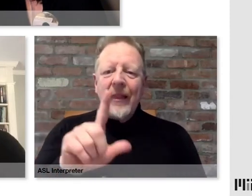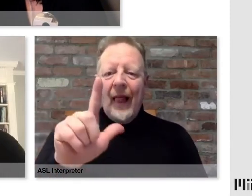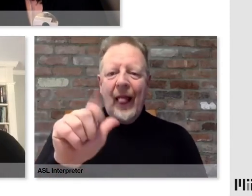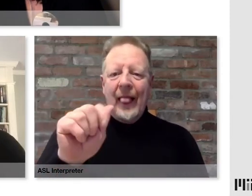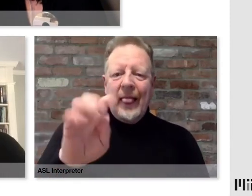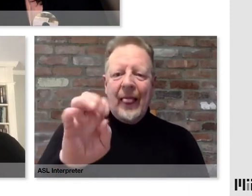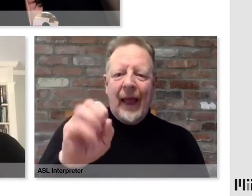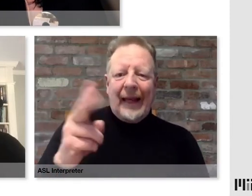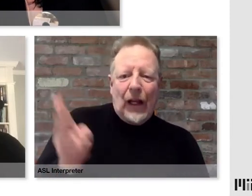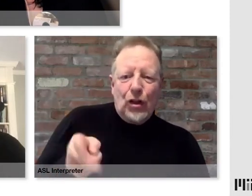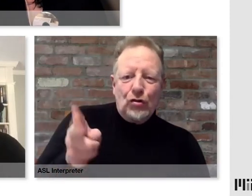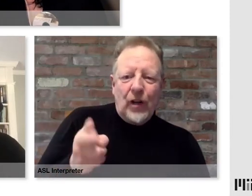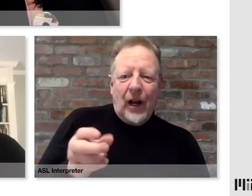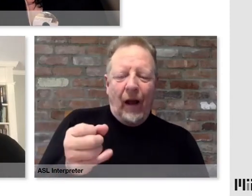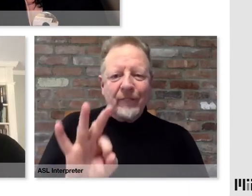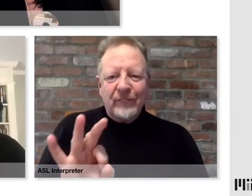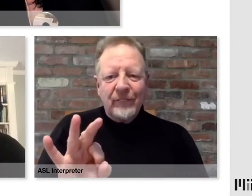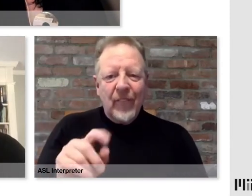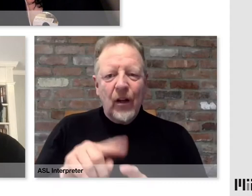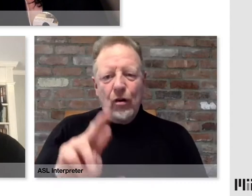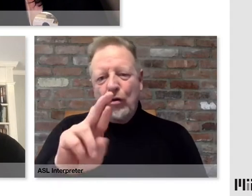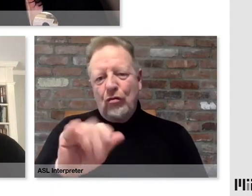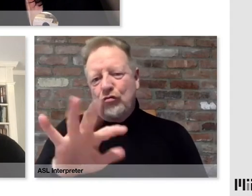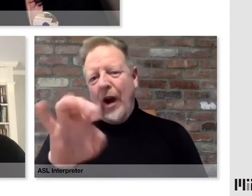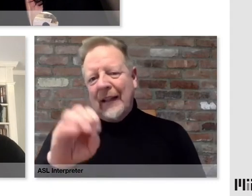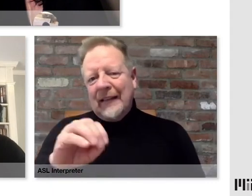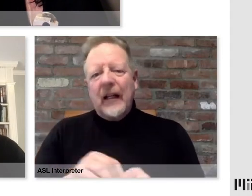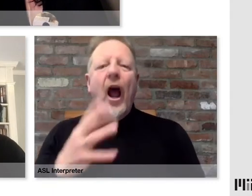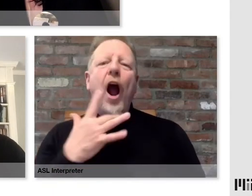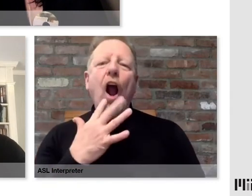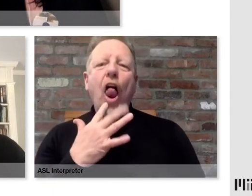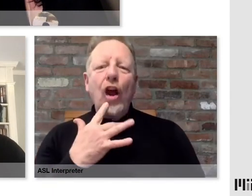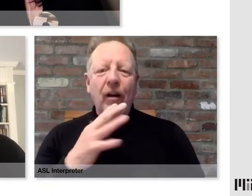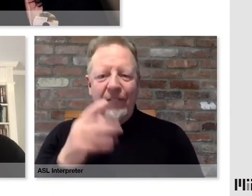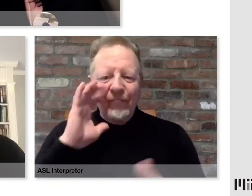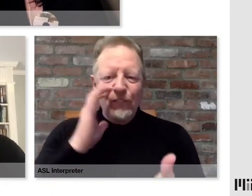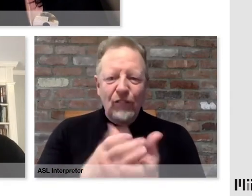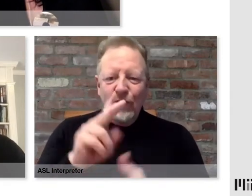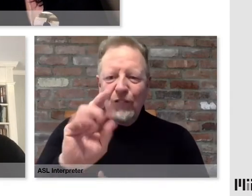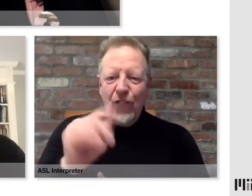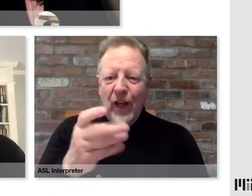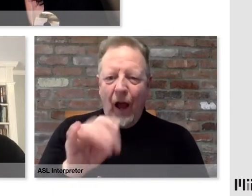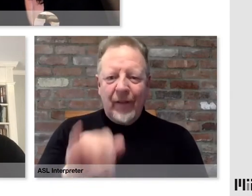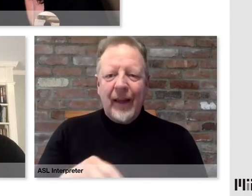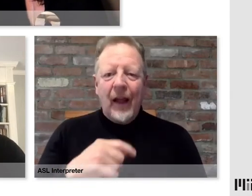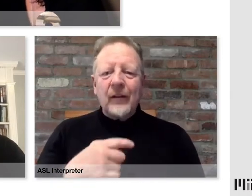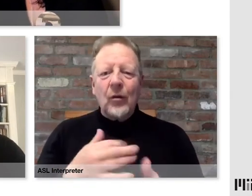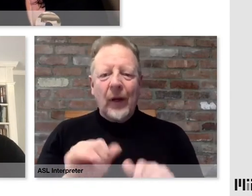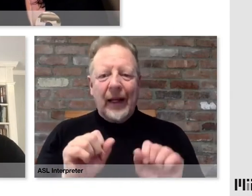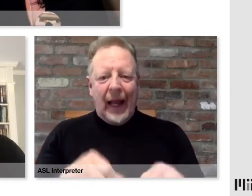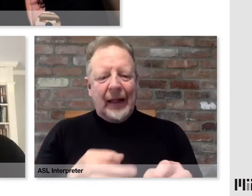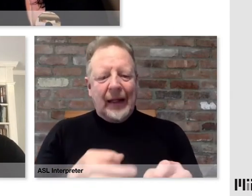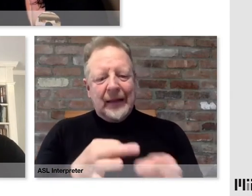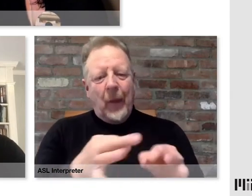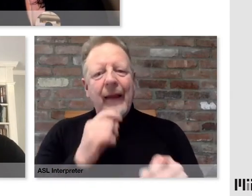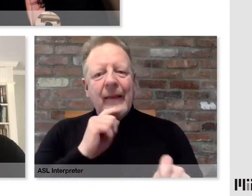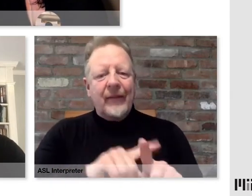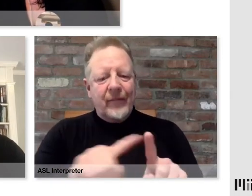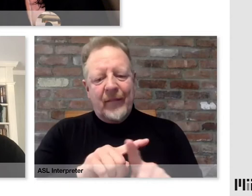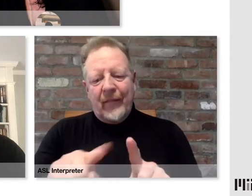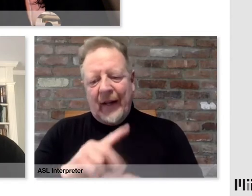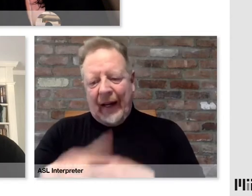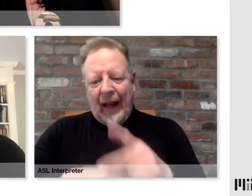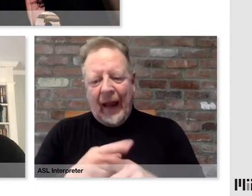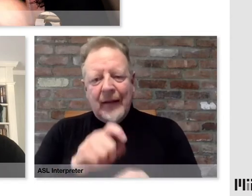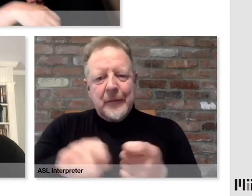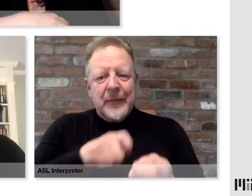of race in color photography, right? Which That's tells right. on, you know, the very chemistry of